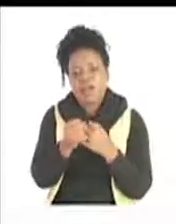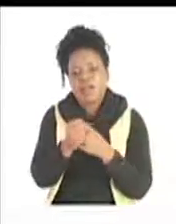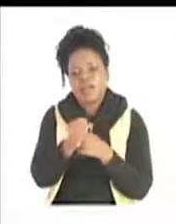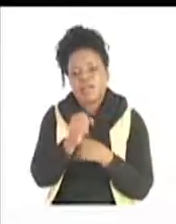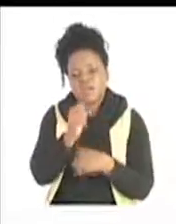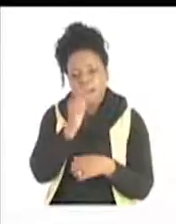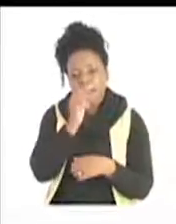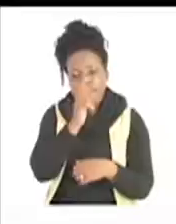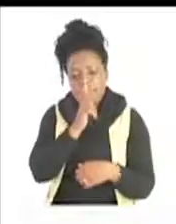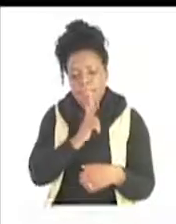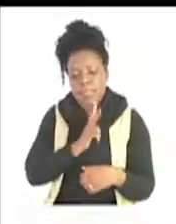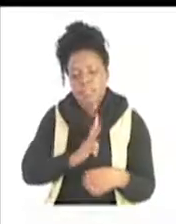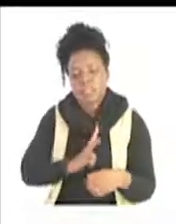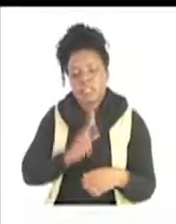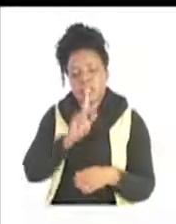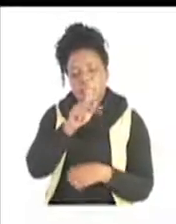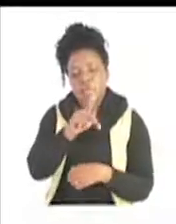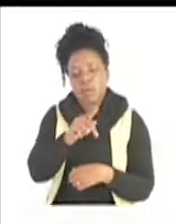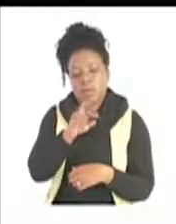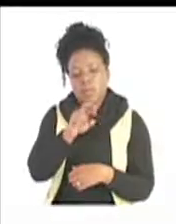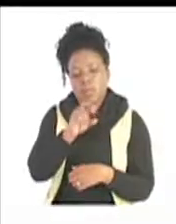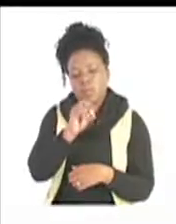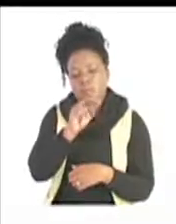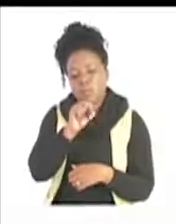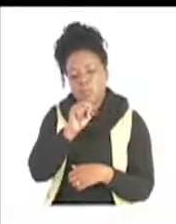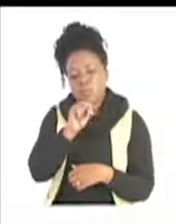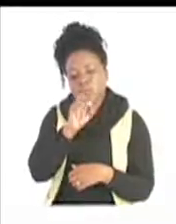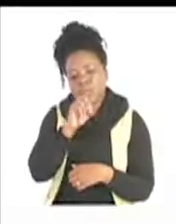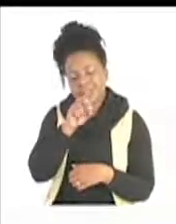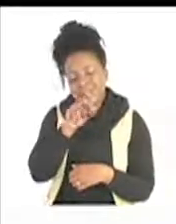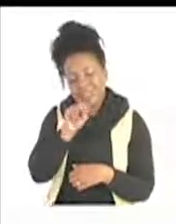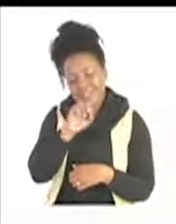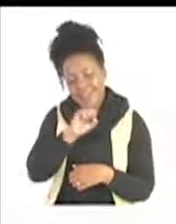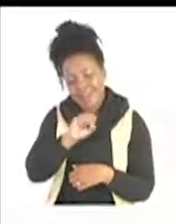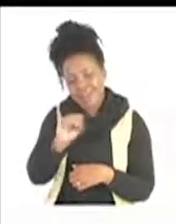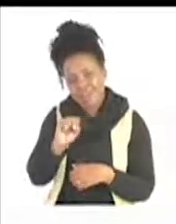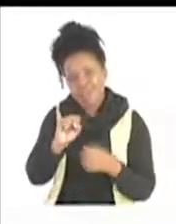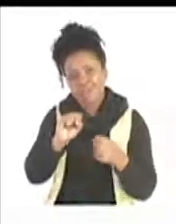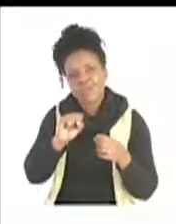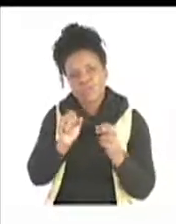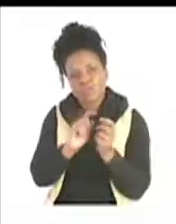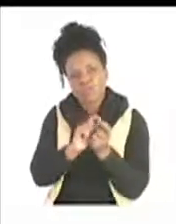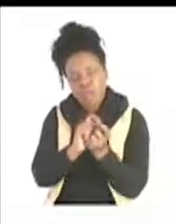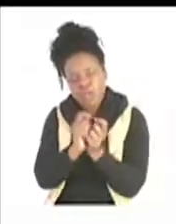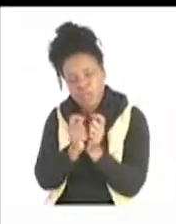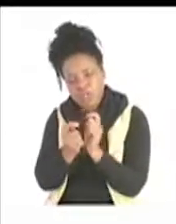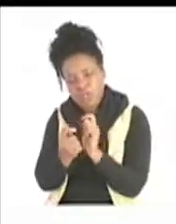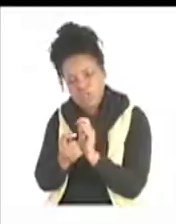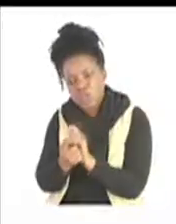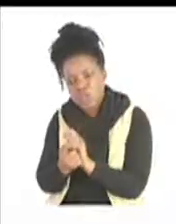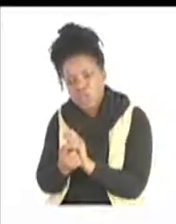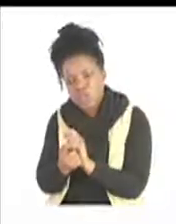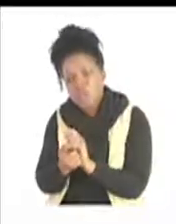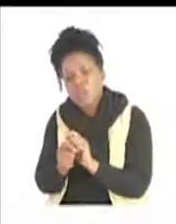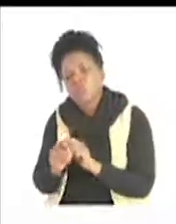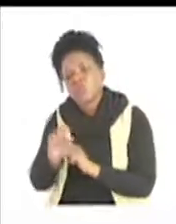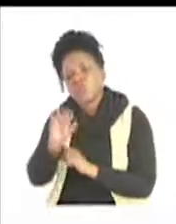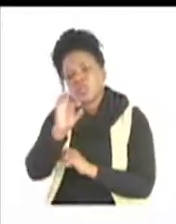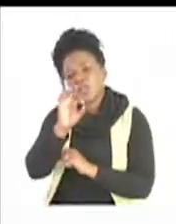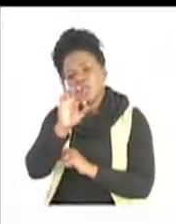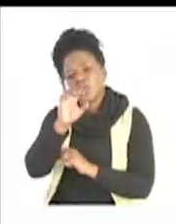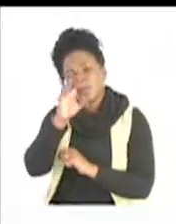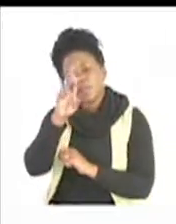Okay? Now, in the small box, you can see there are examples of personal